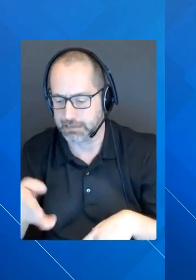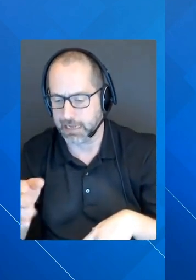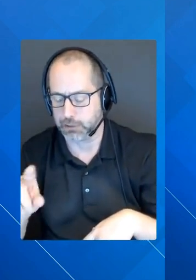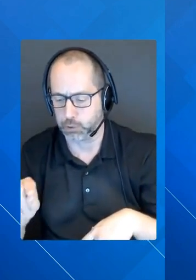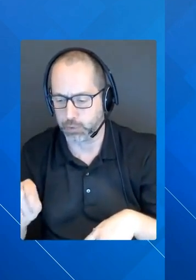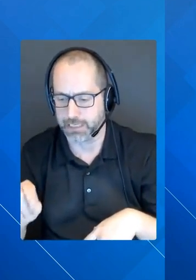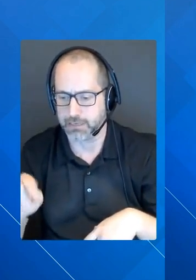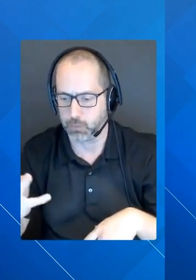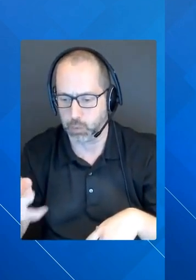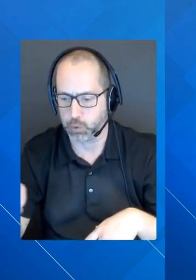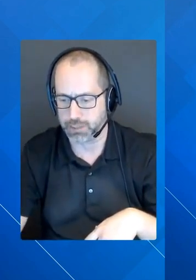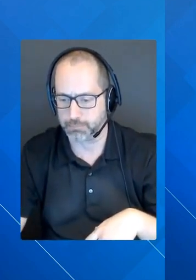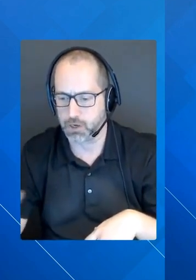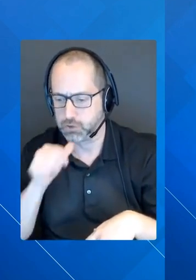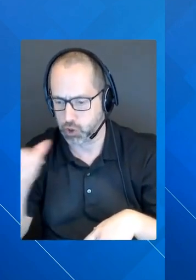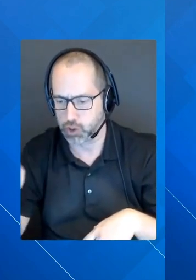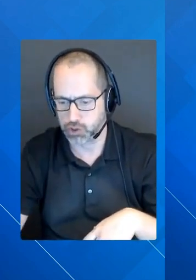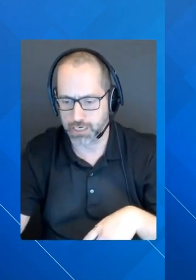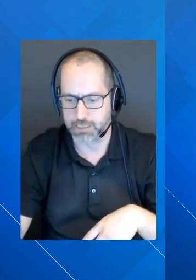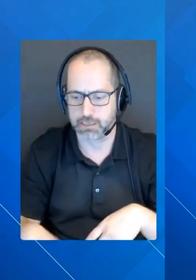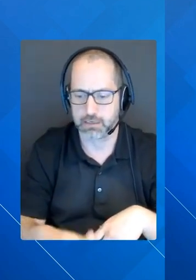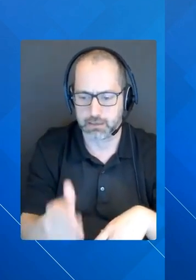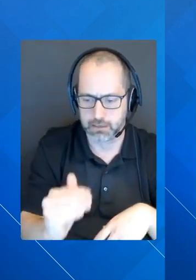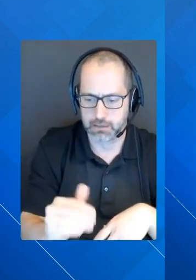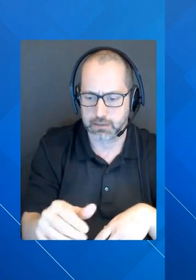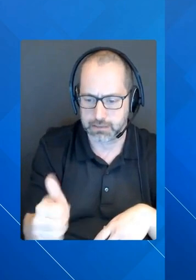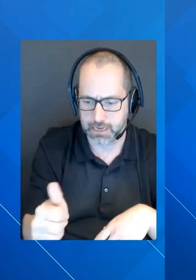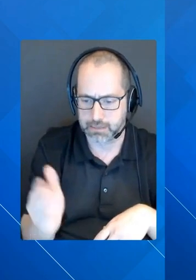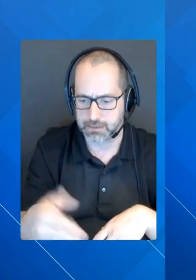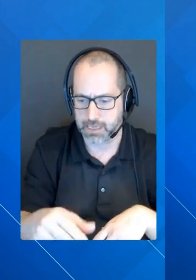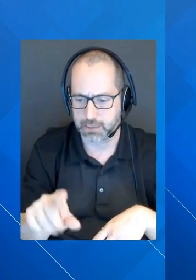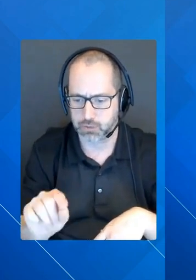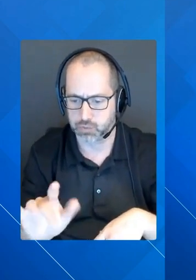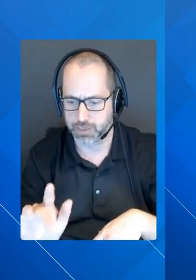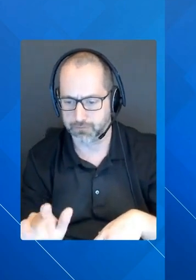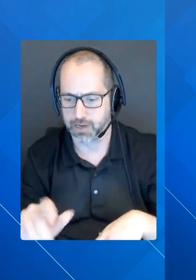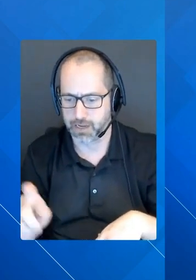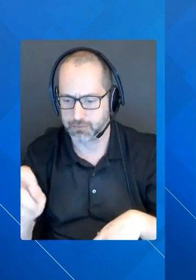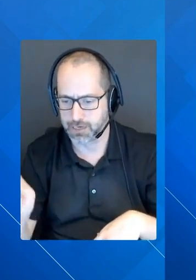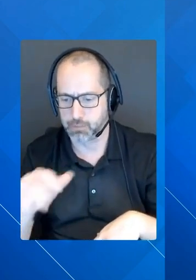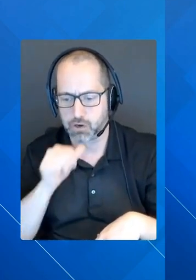not checked. Wed 10/25 checkbox not checked.